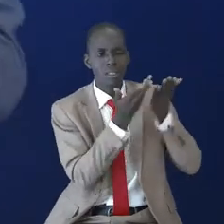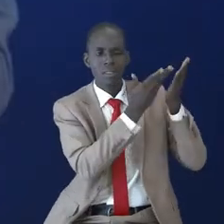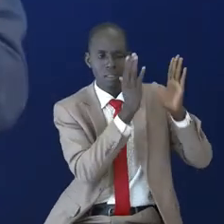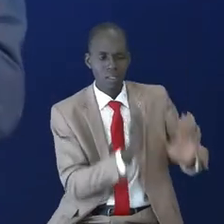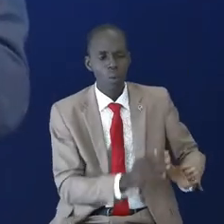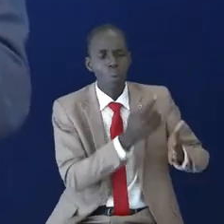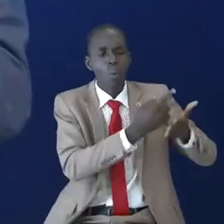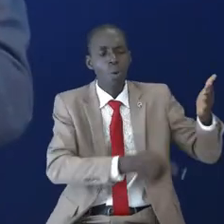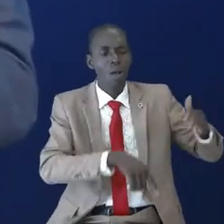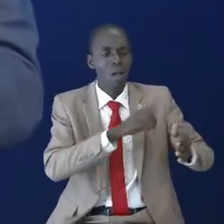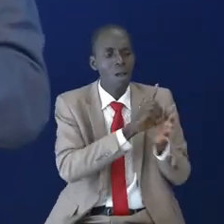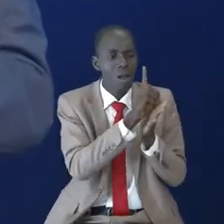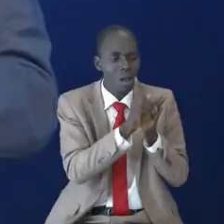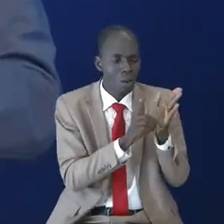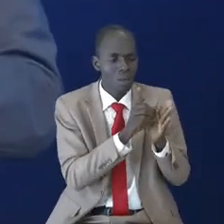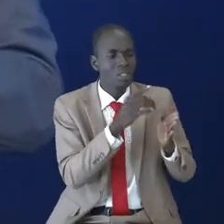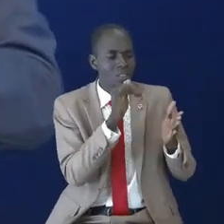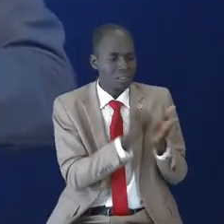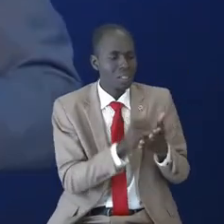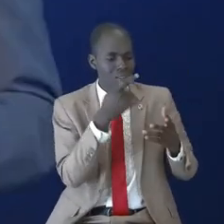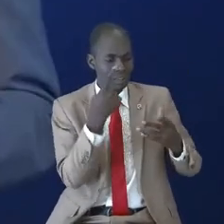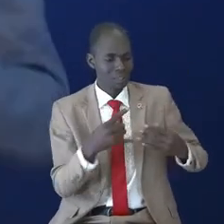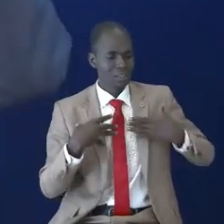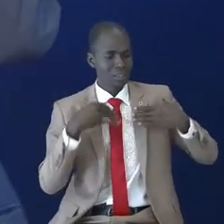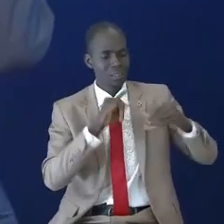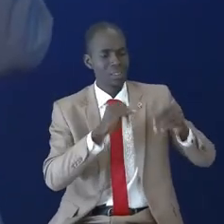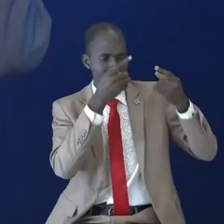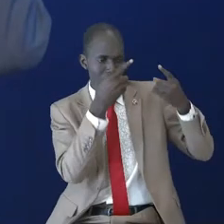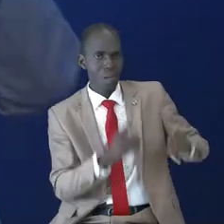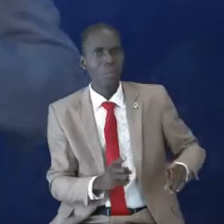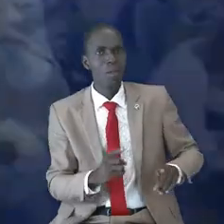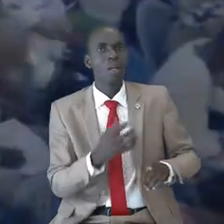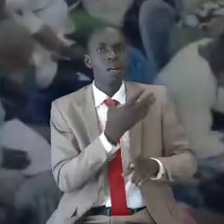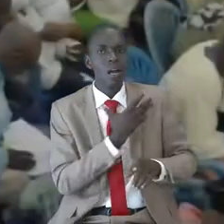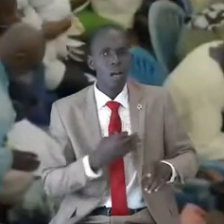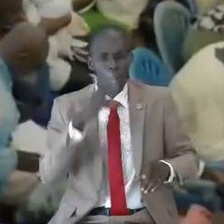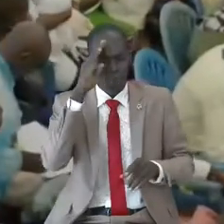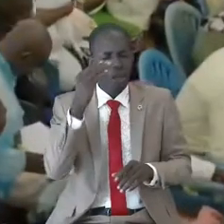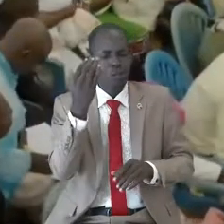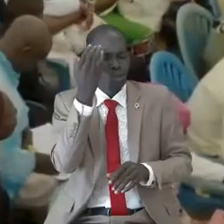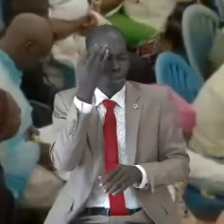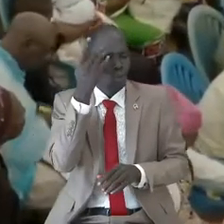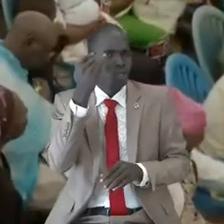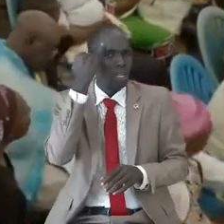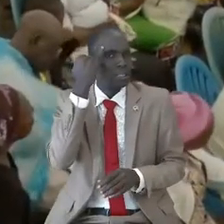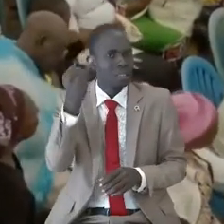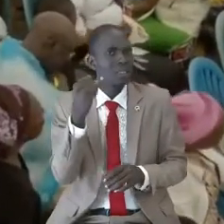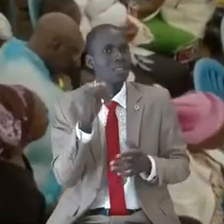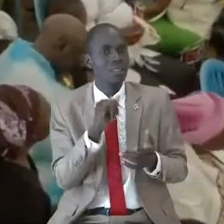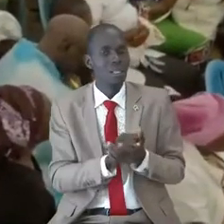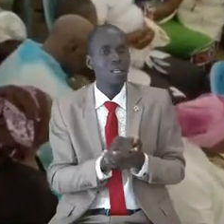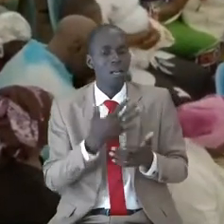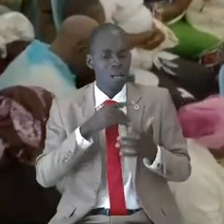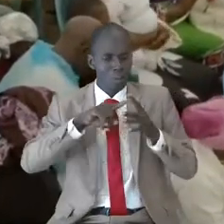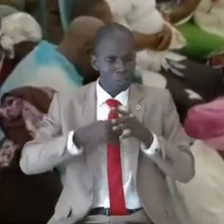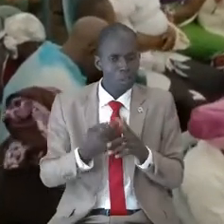hour when he began to amend. He had the notion, the idea, he'll begin to